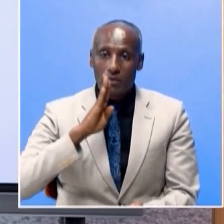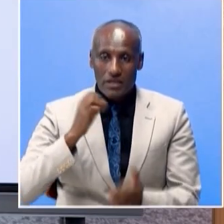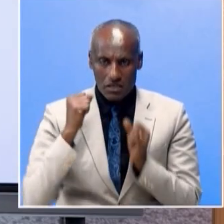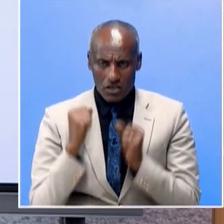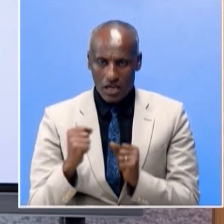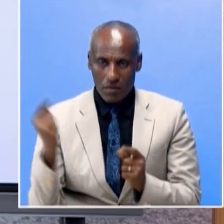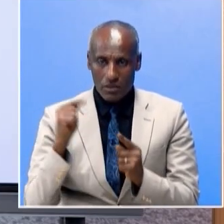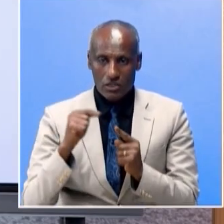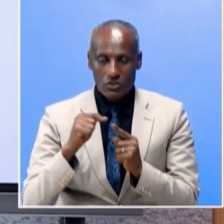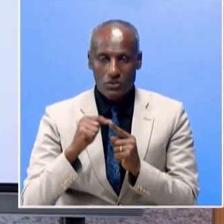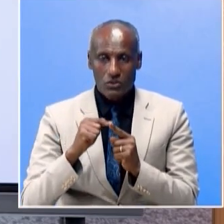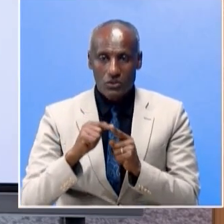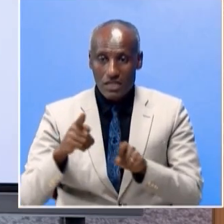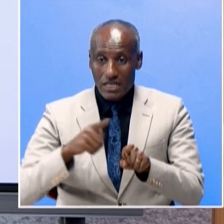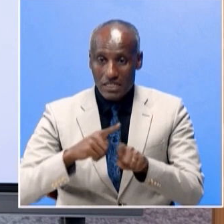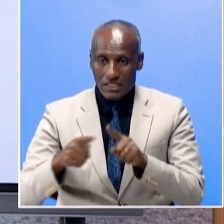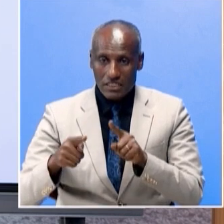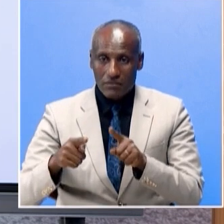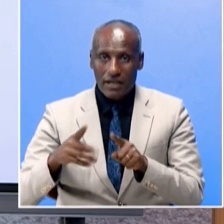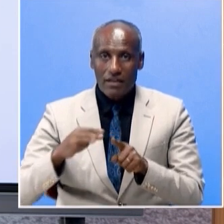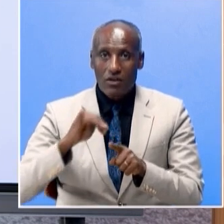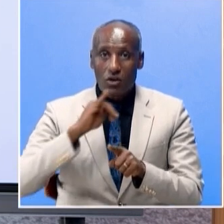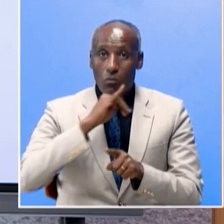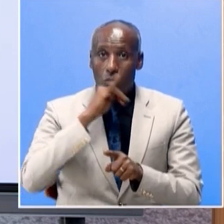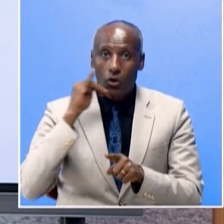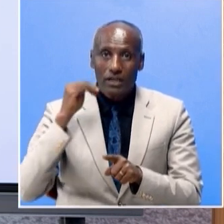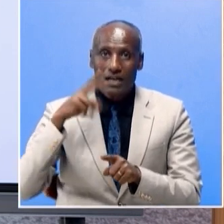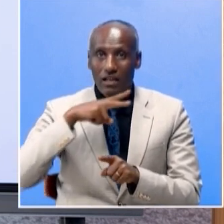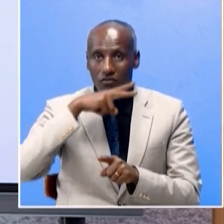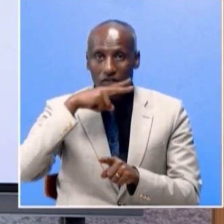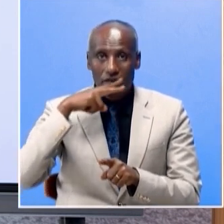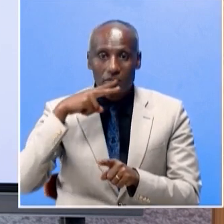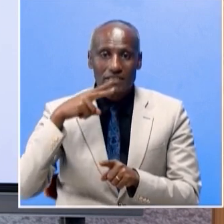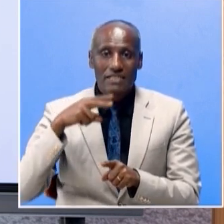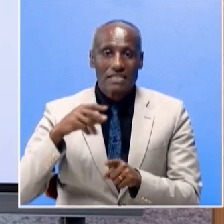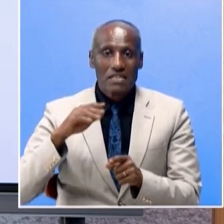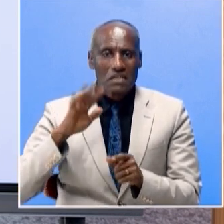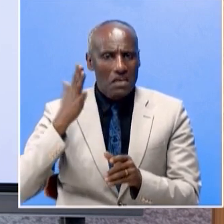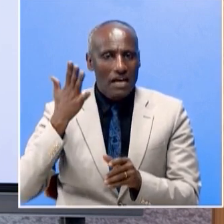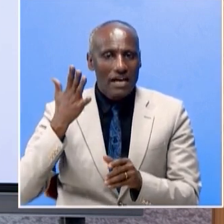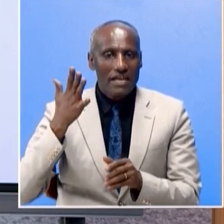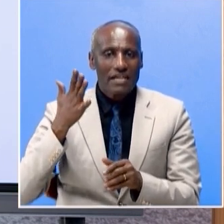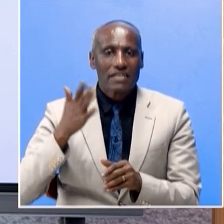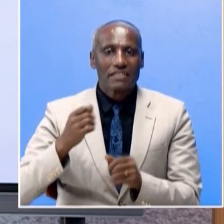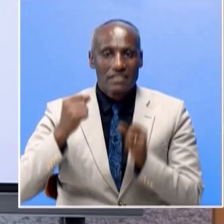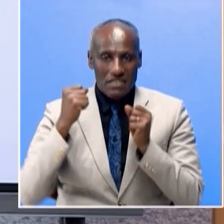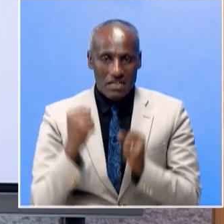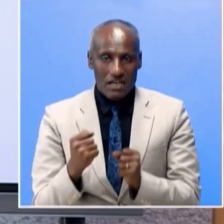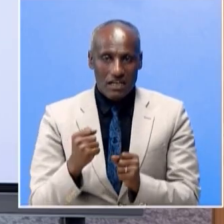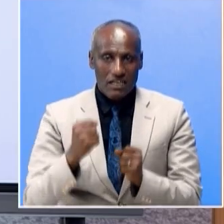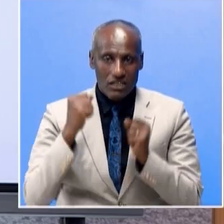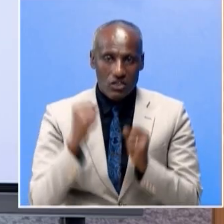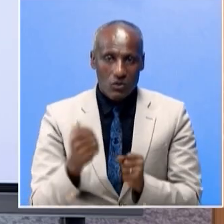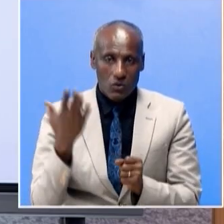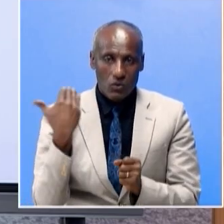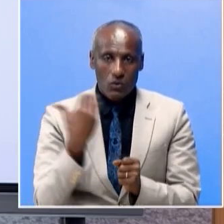verbs like can, could, and be able to. The second objectives of